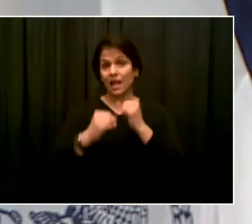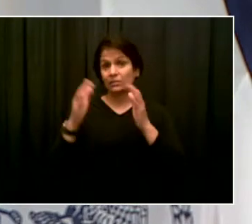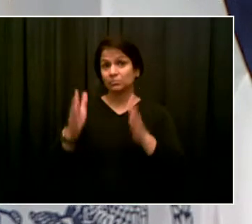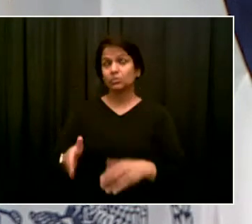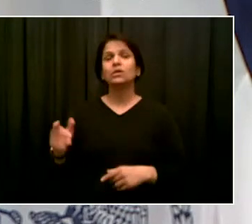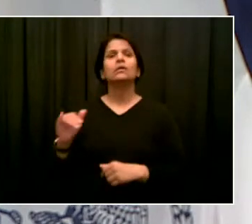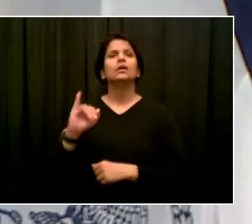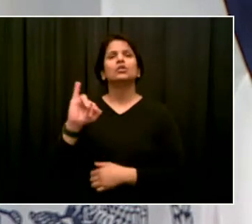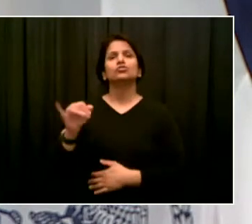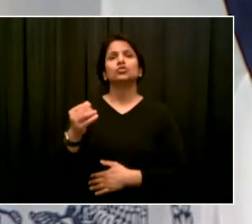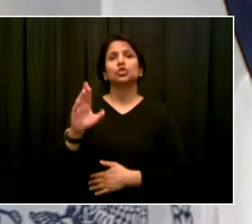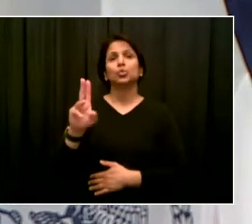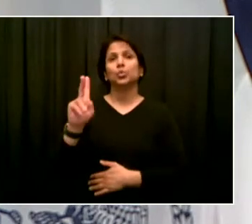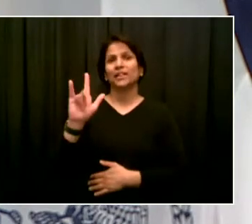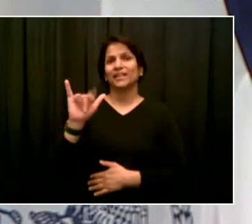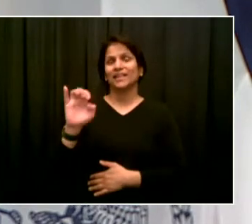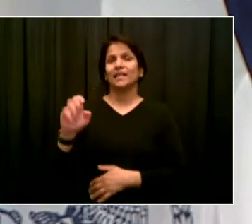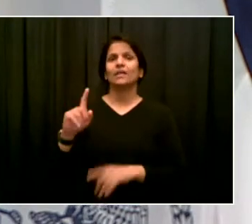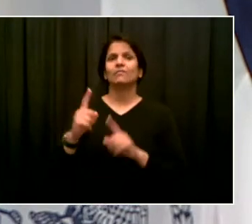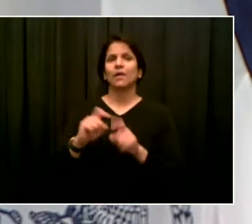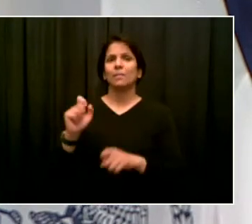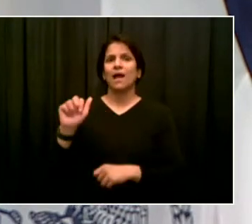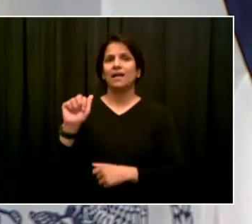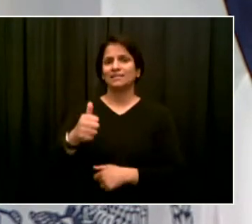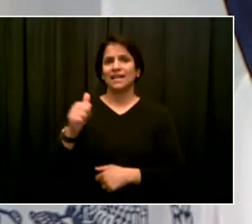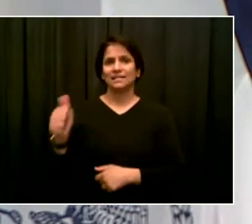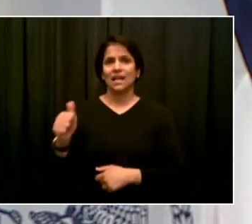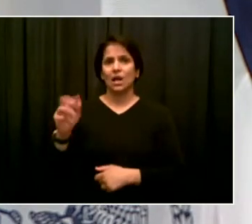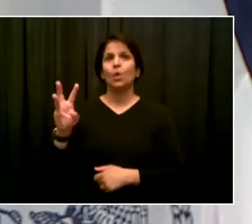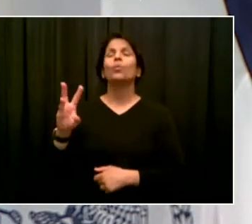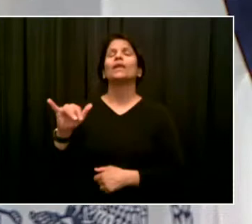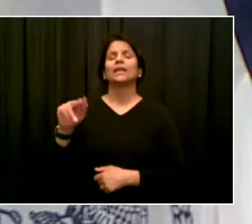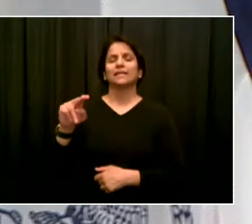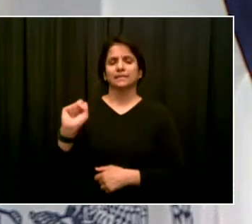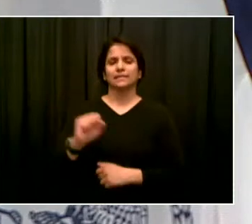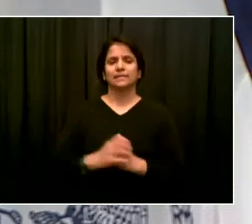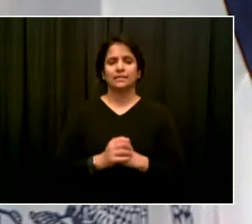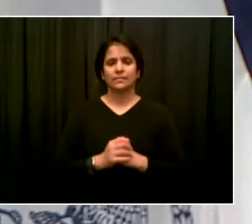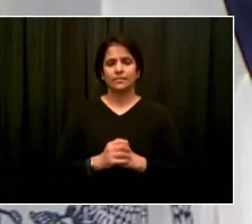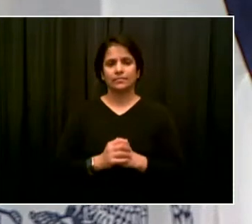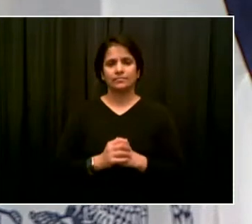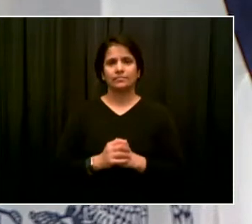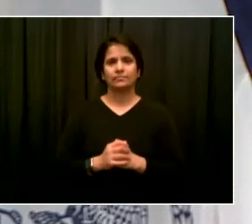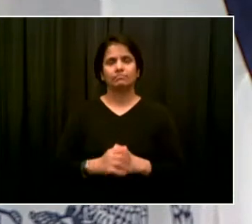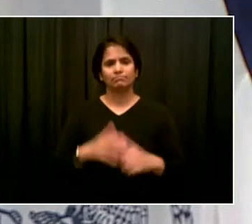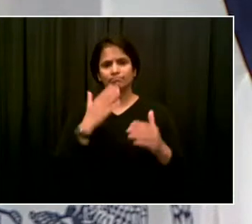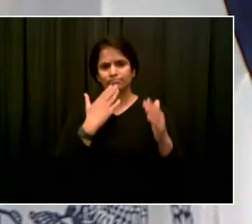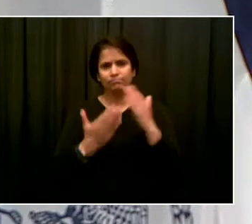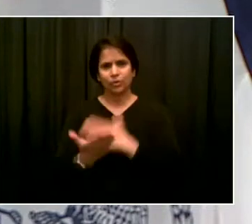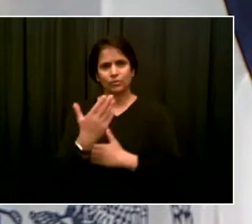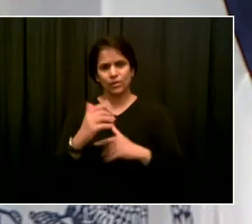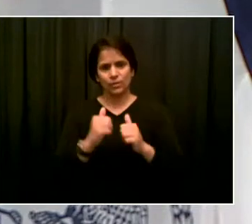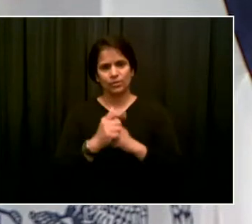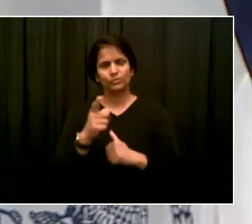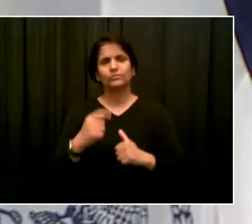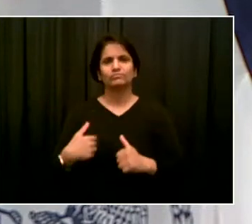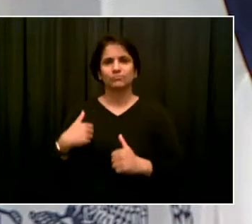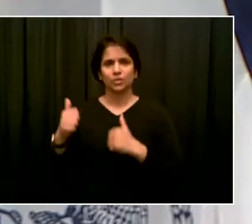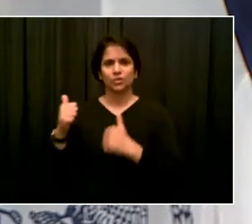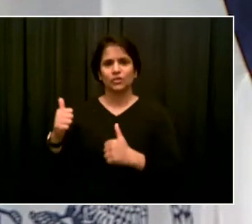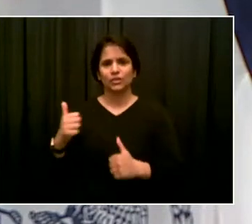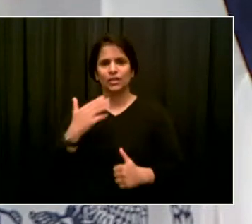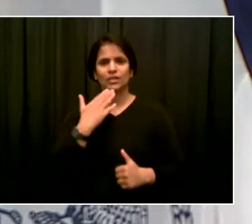Hi, Mr. Mayor. How are you? Good, Juliet. How you doing today? Good. I'm okay. Well, actually, I wanted to ask you